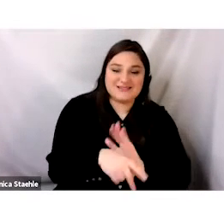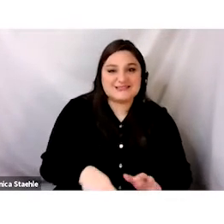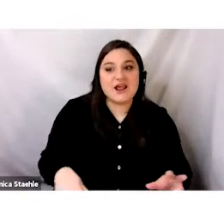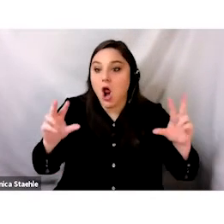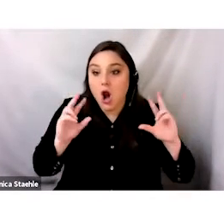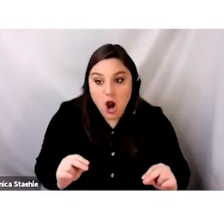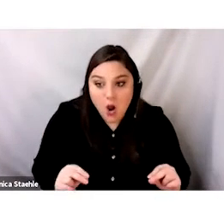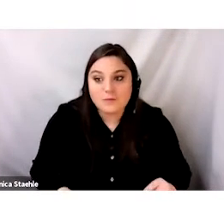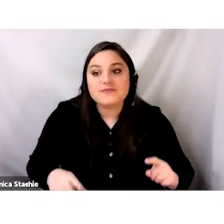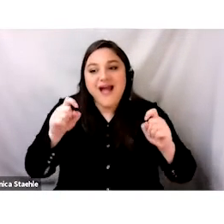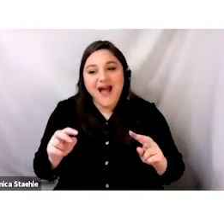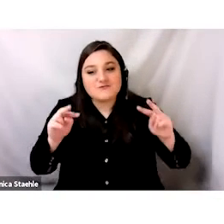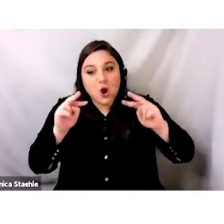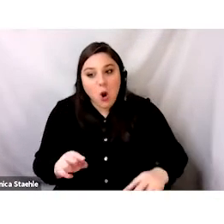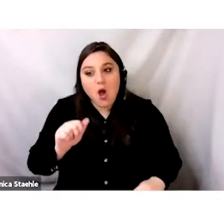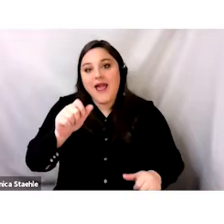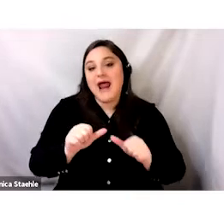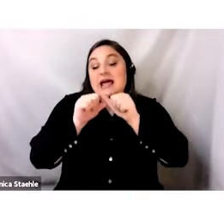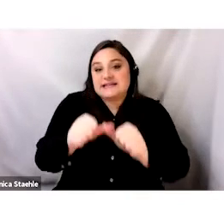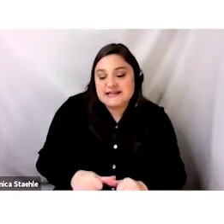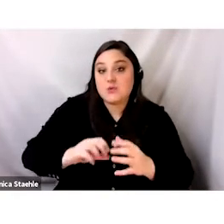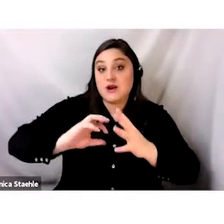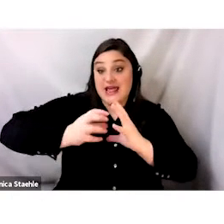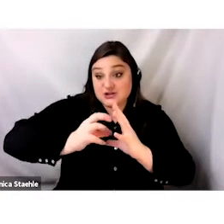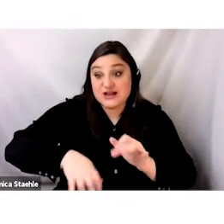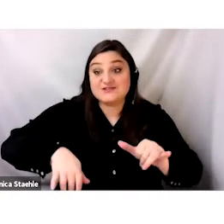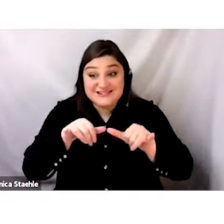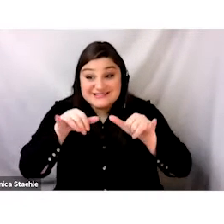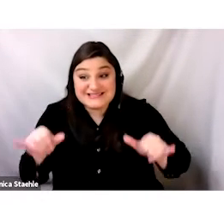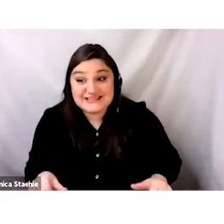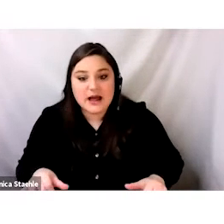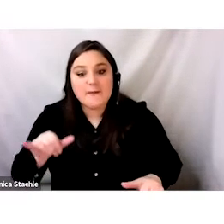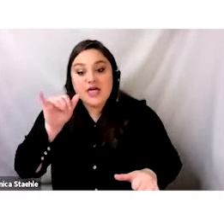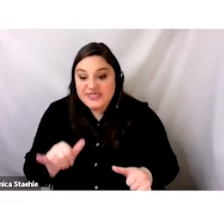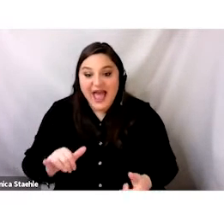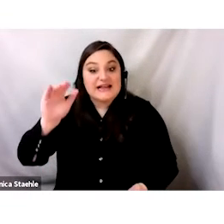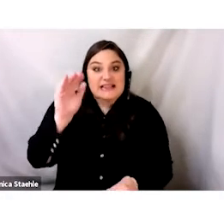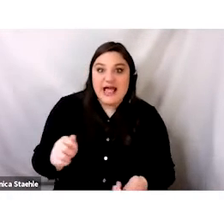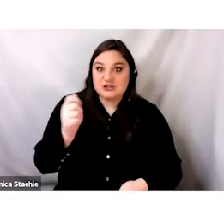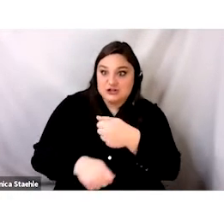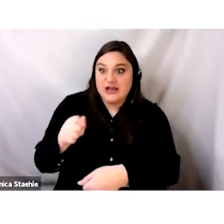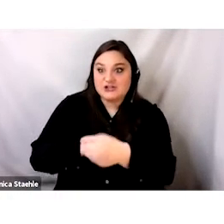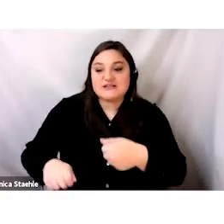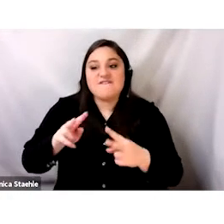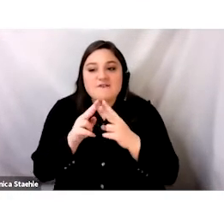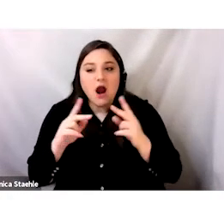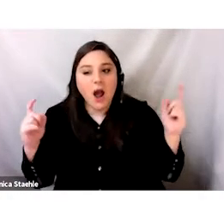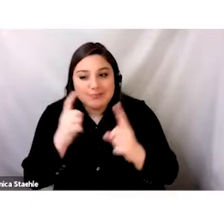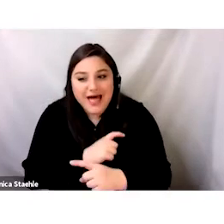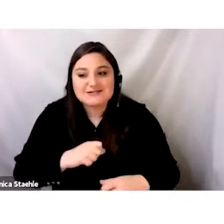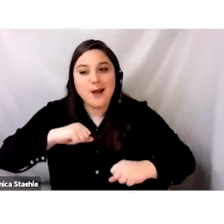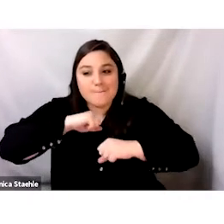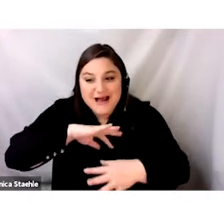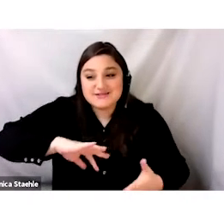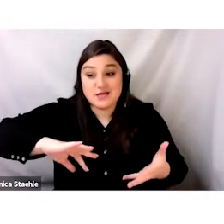change continual intersecting systems that is very complex and messy. Because it's not enough